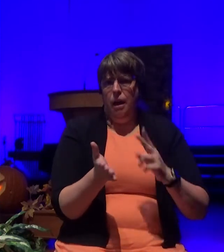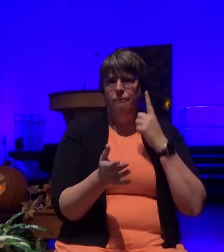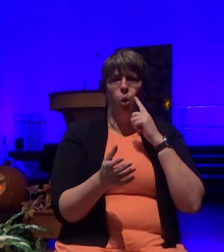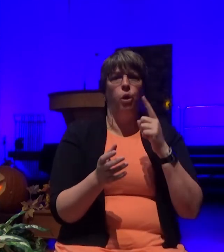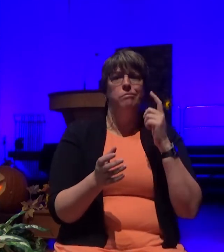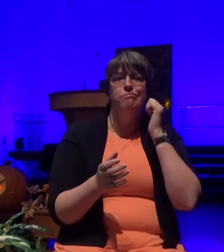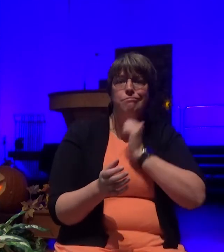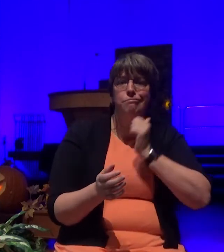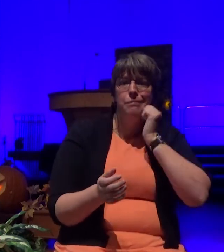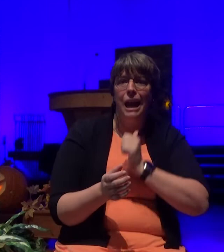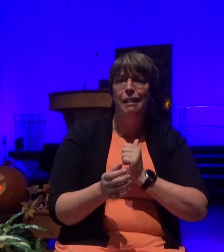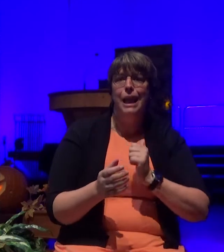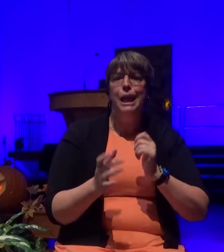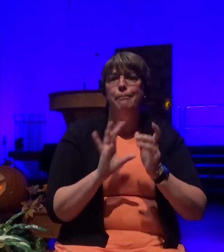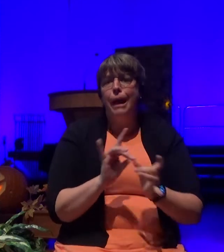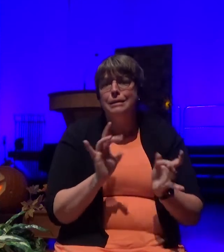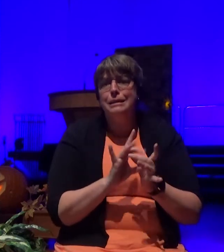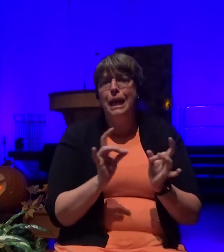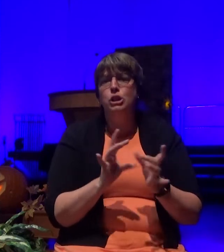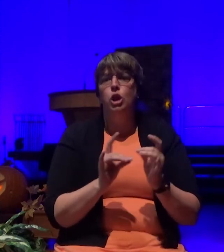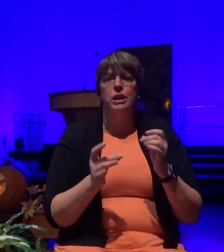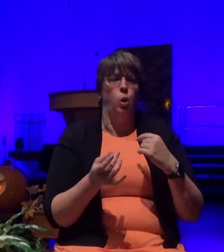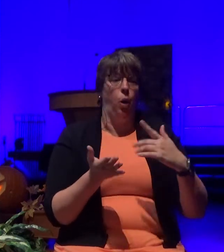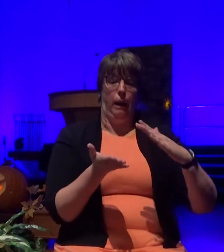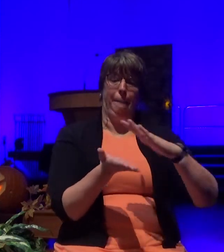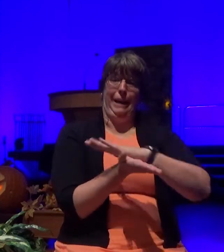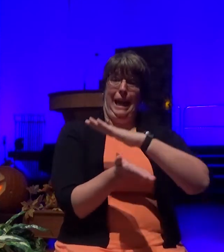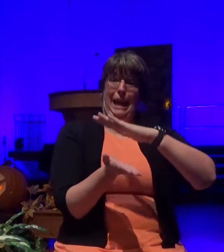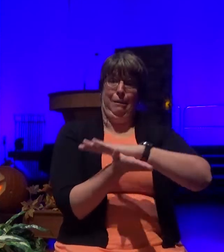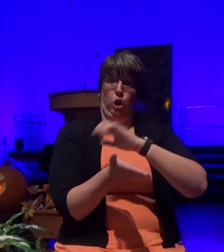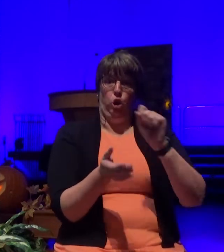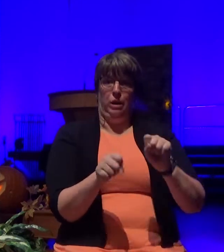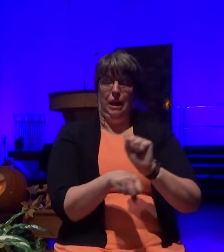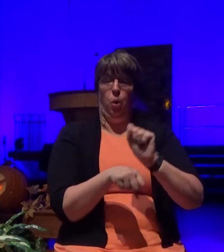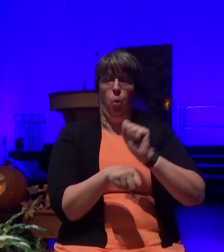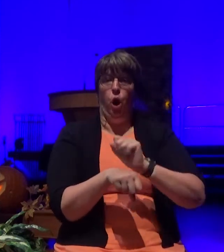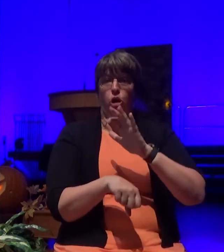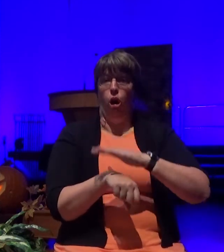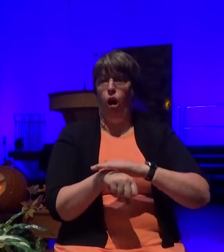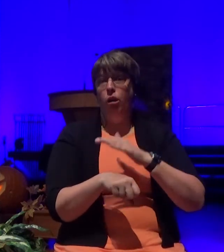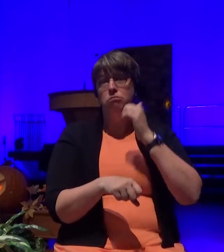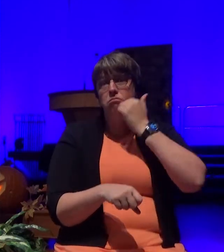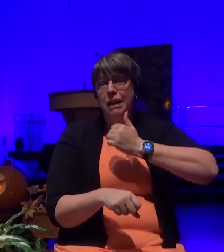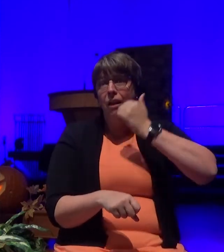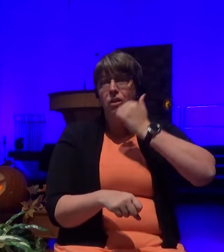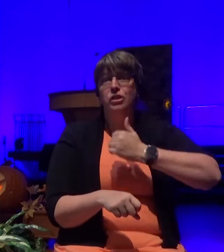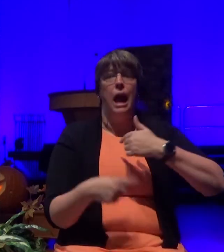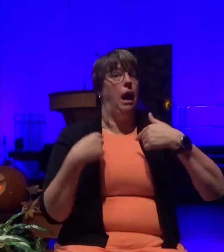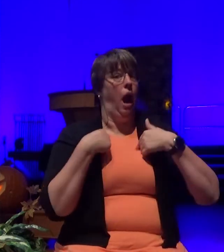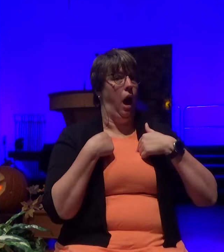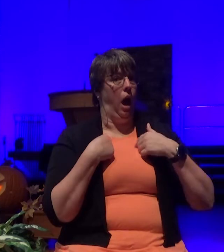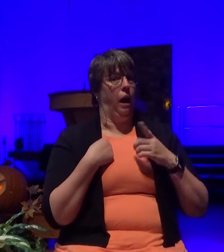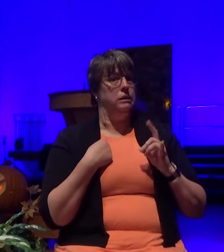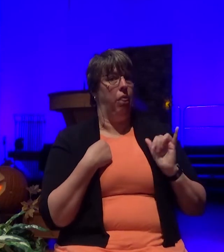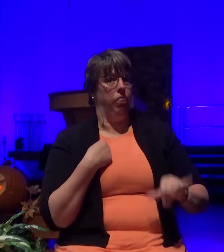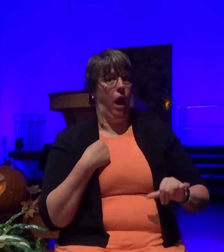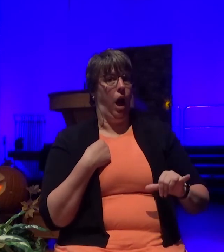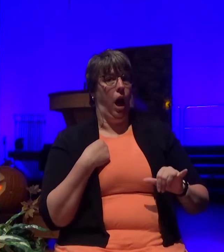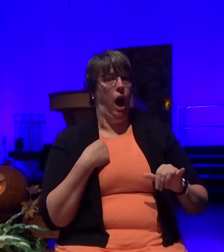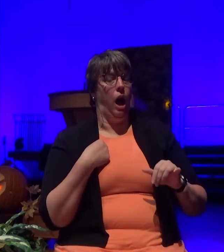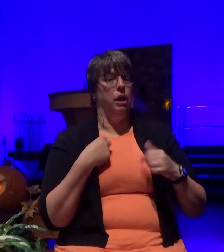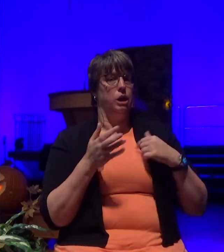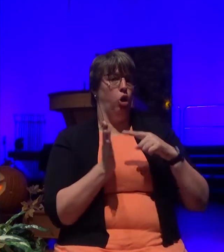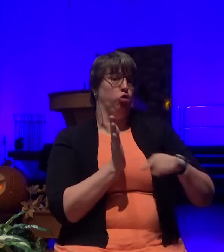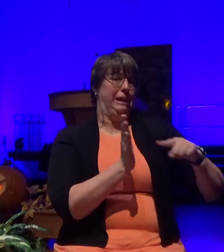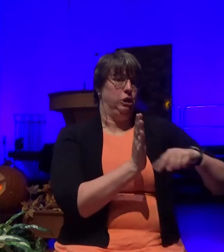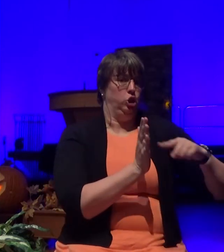a worksheet that you can work through each day if you like. And I worked through the worksheet as a research and a way